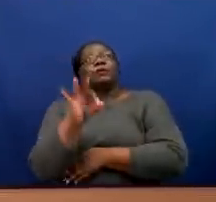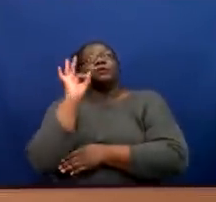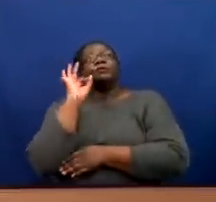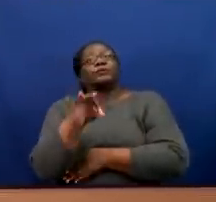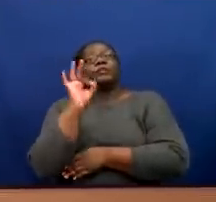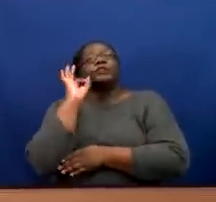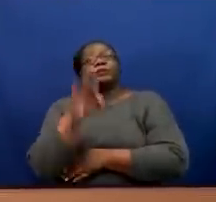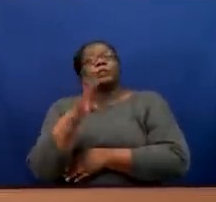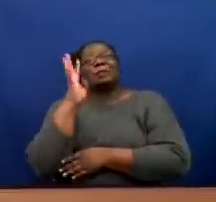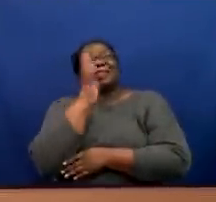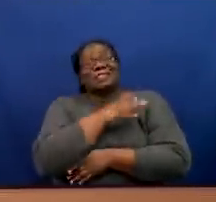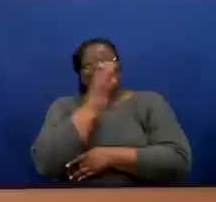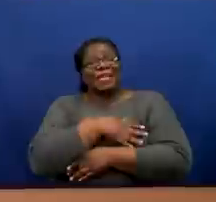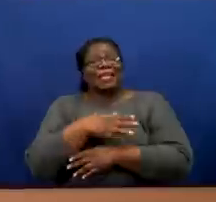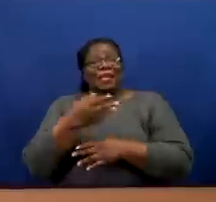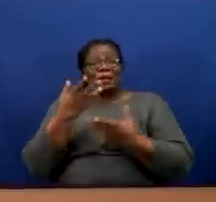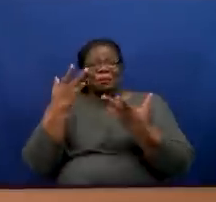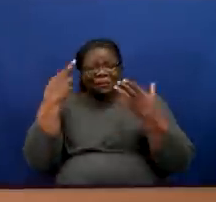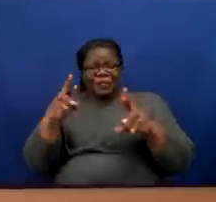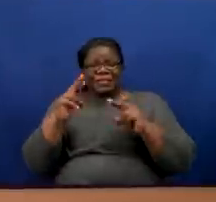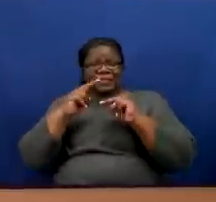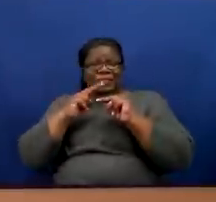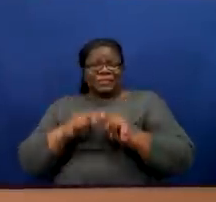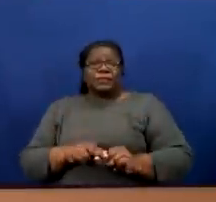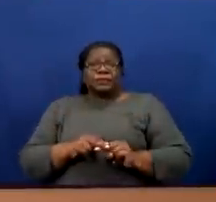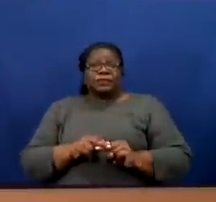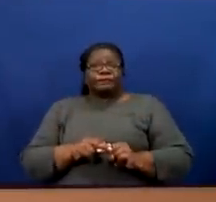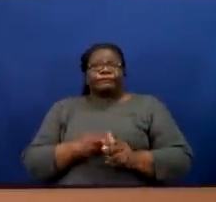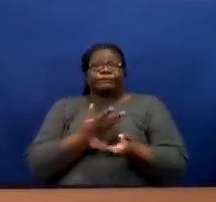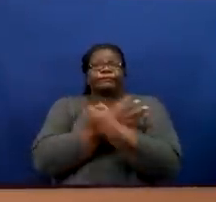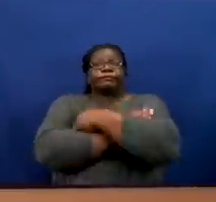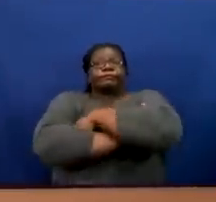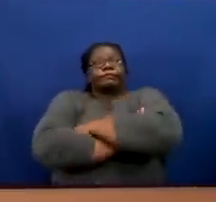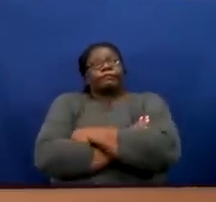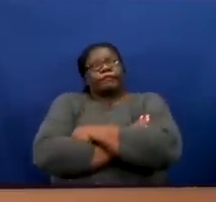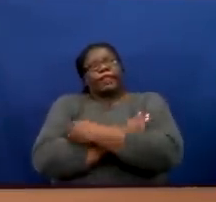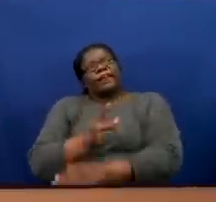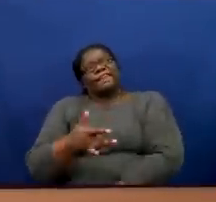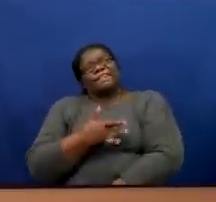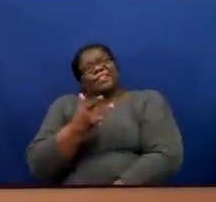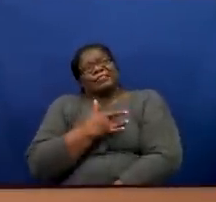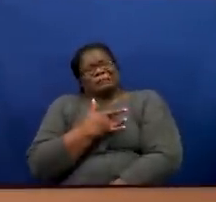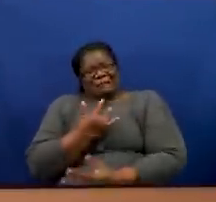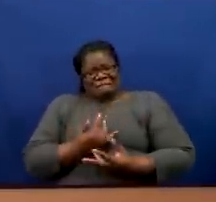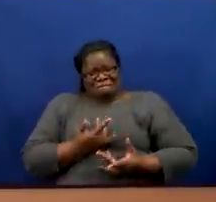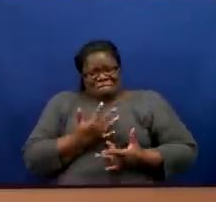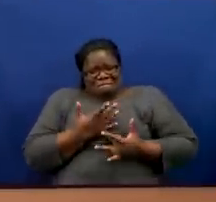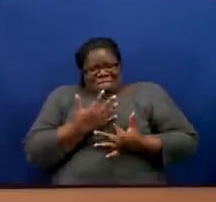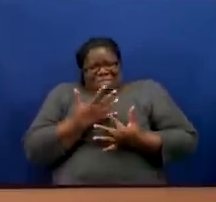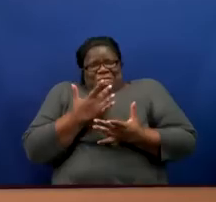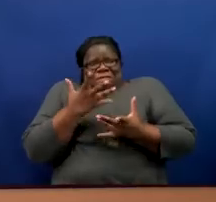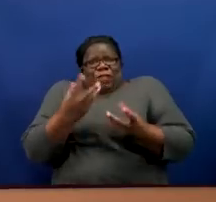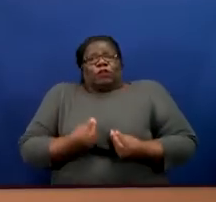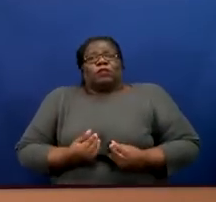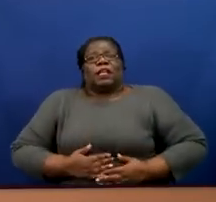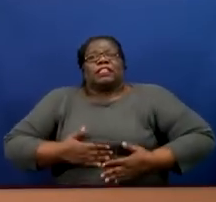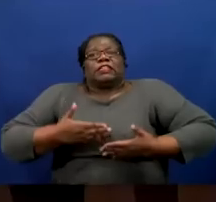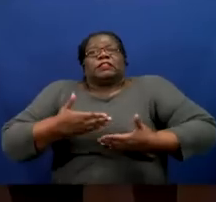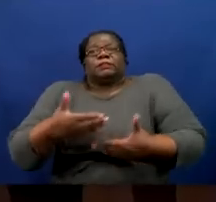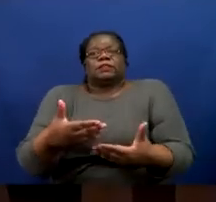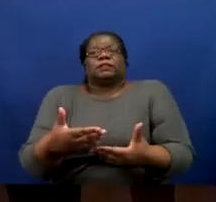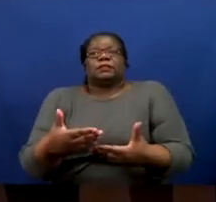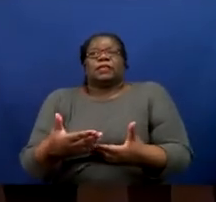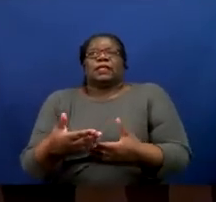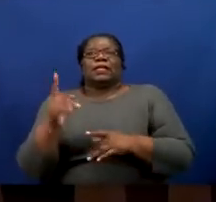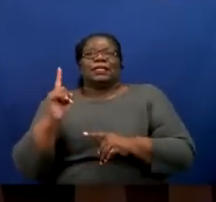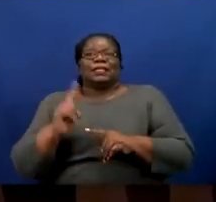as soon as I got ready to sit down and not do anything else, I felt something like fire shut up in my bones and